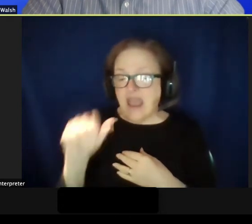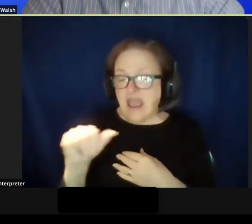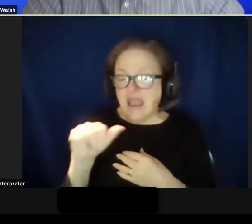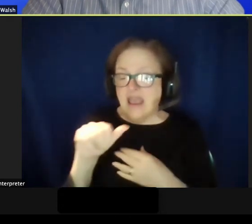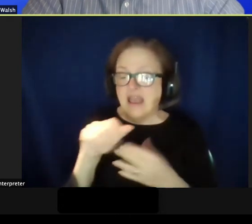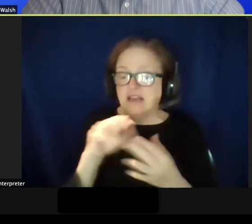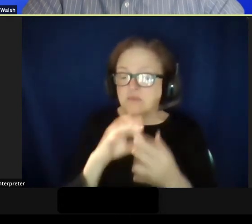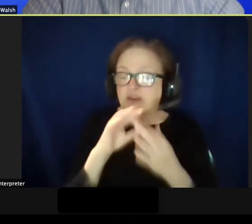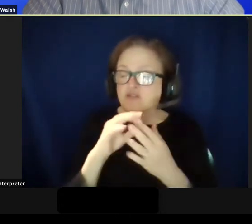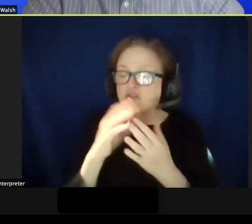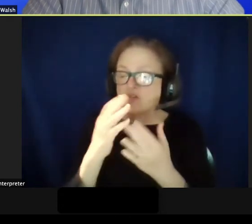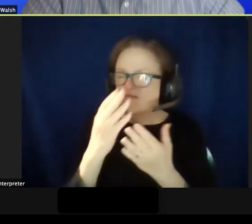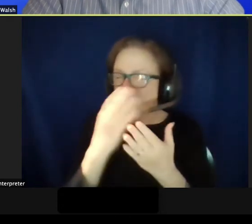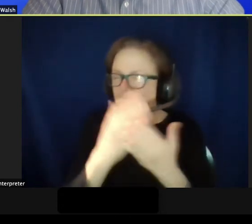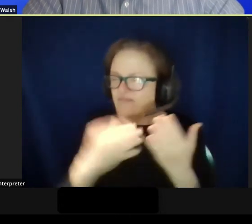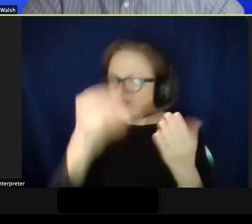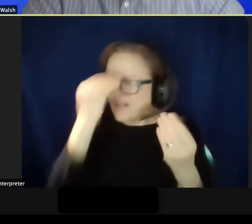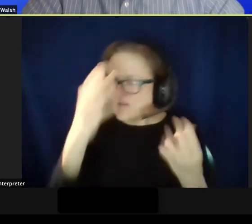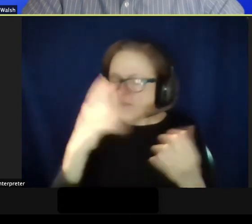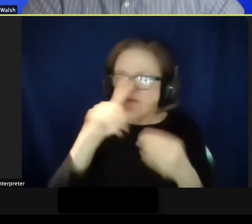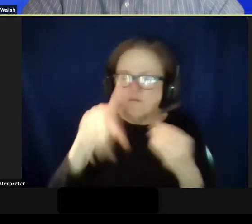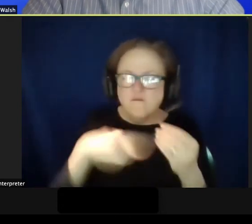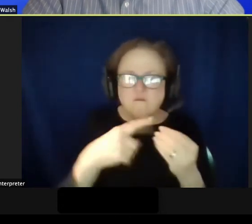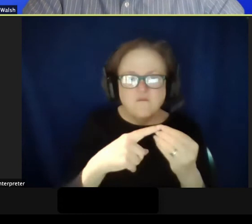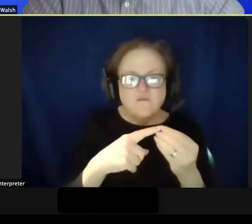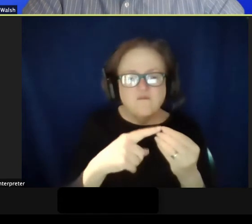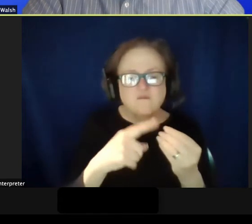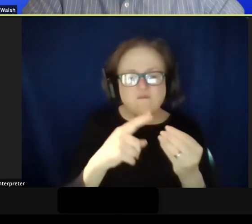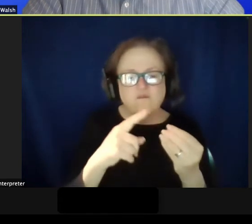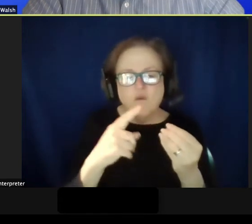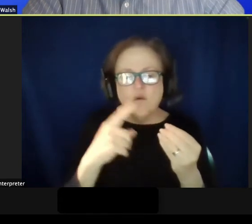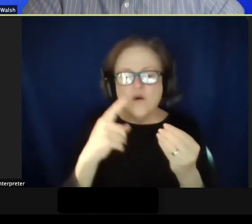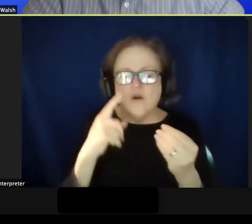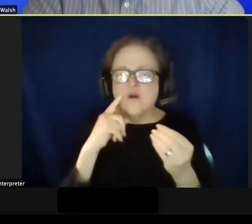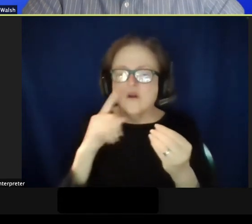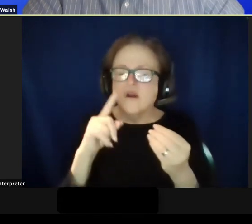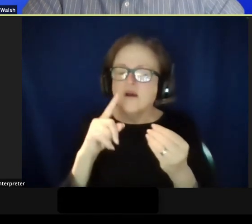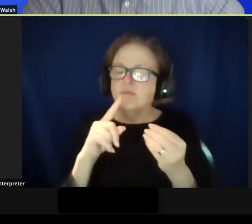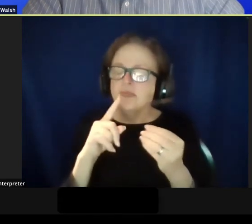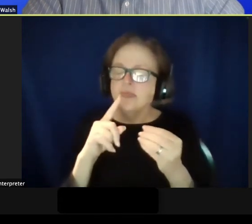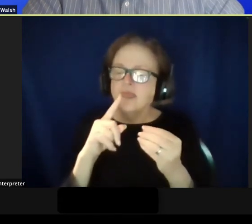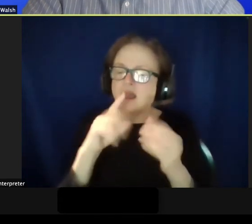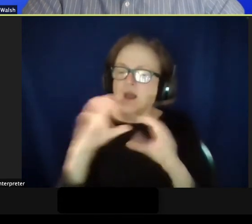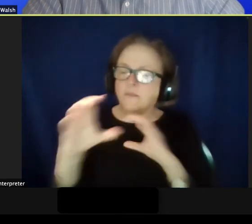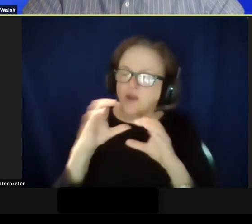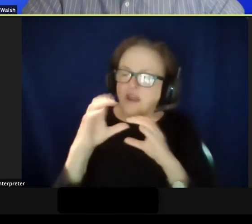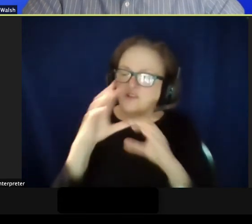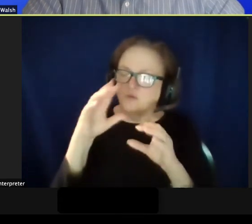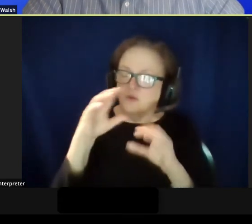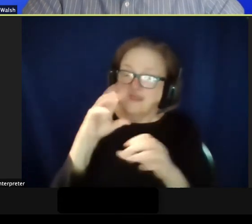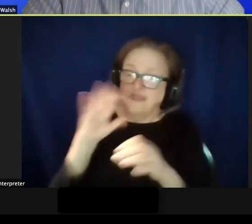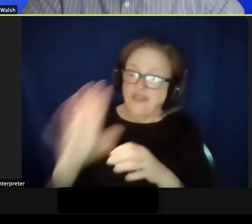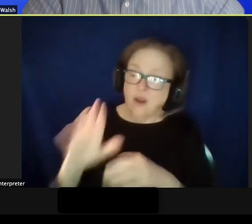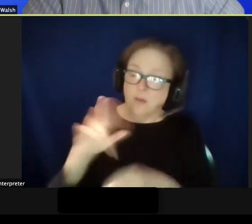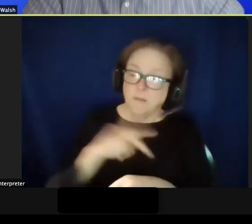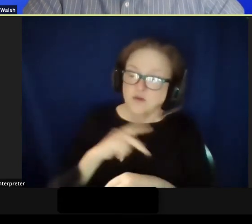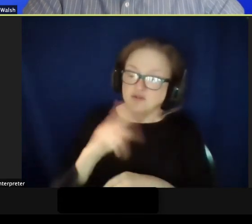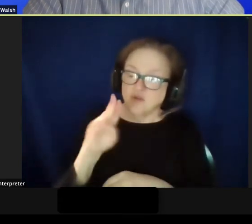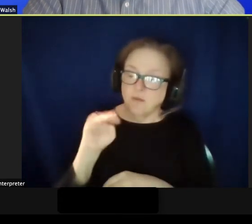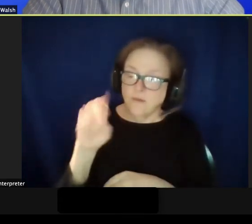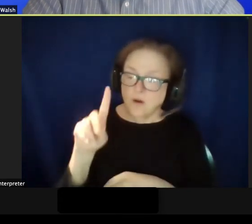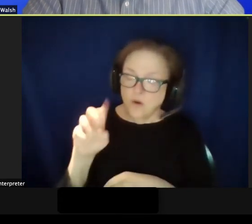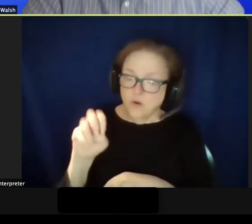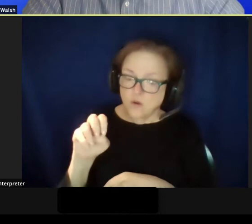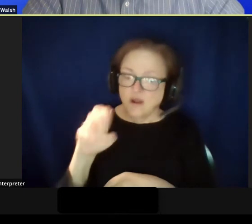professional personnel in the child's language and communication mode. In addition, the required Florida communication